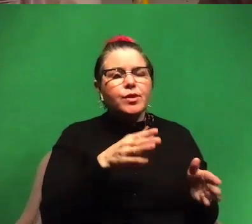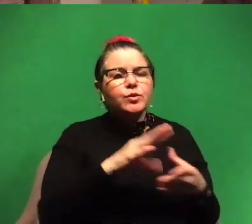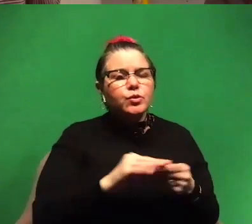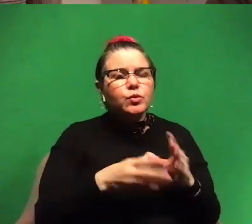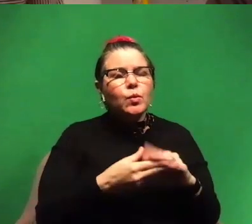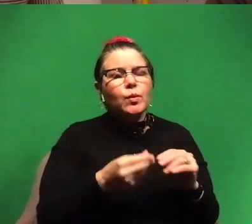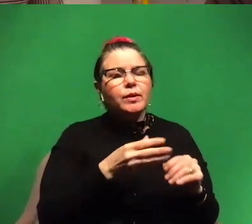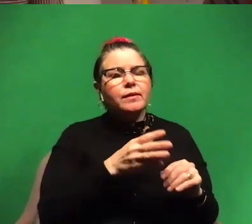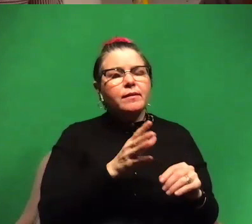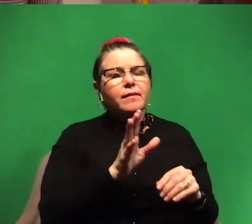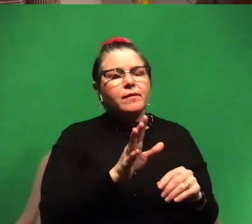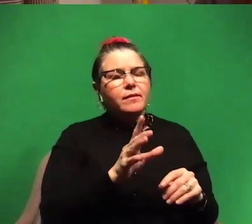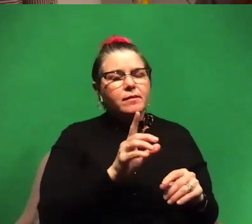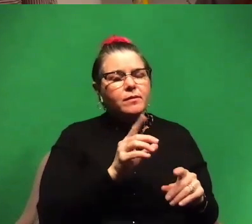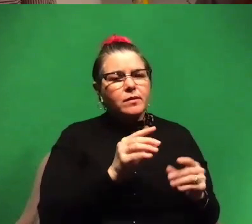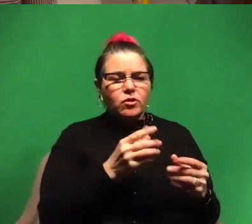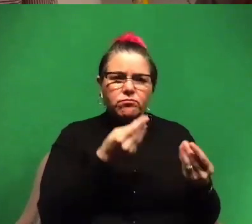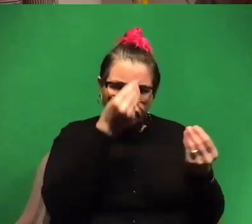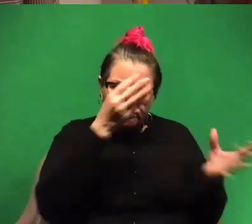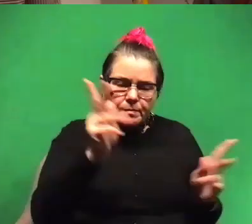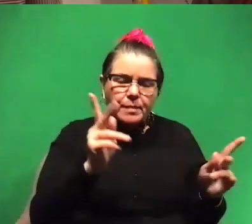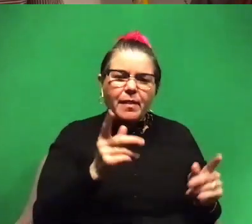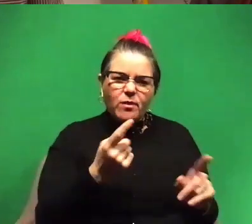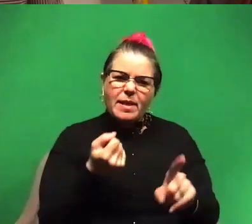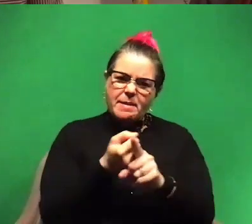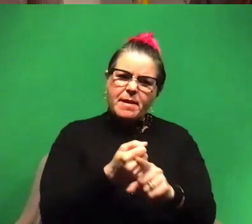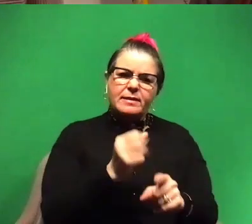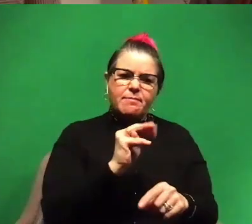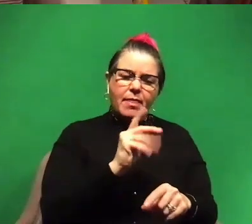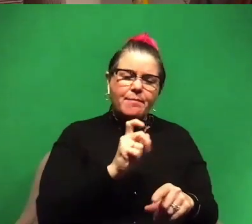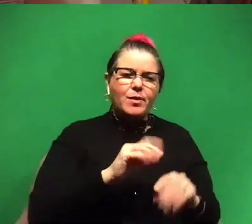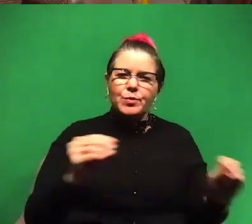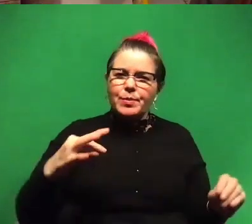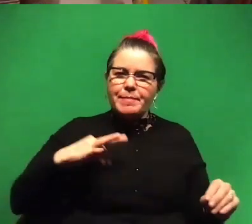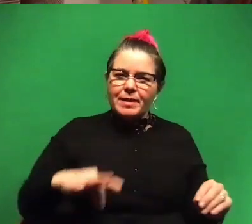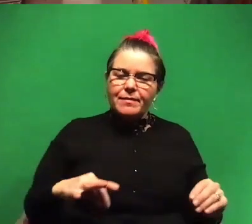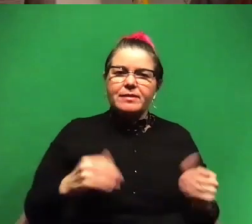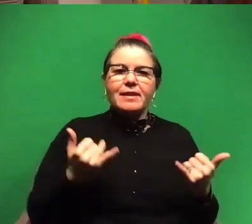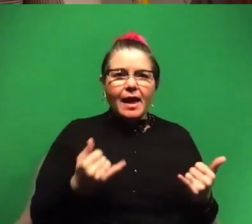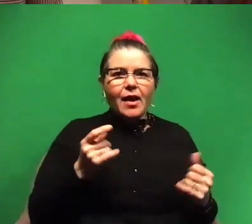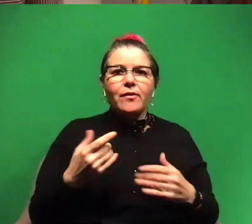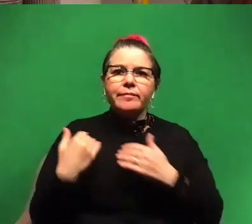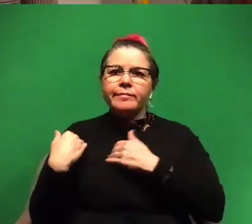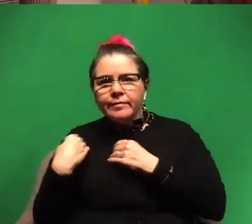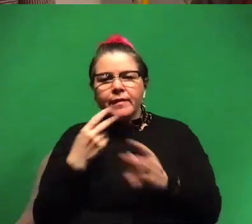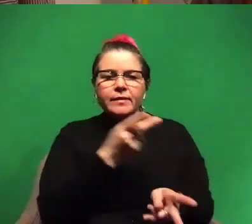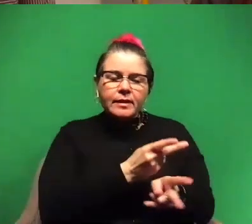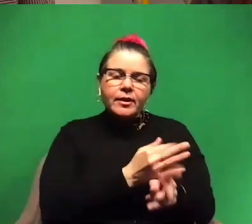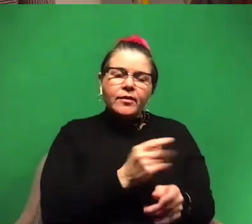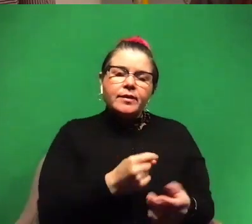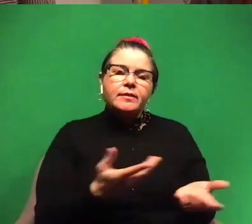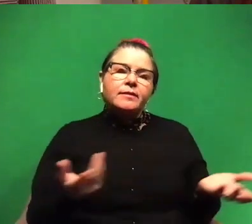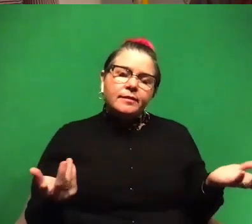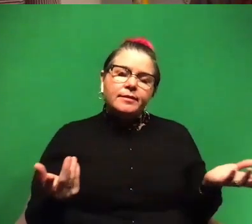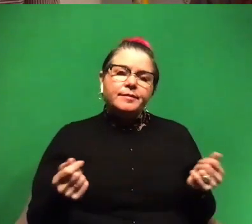because they were really impacted by the mine and didn't get a lot of benefits out of it. And now they have to take care of it. So it's a